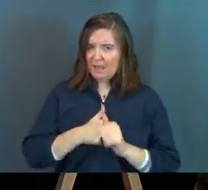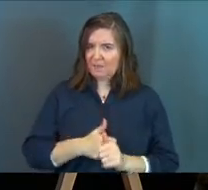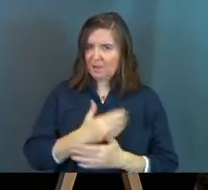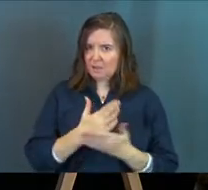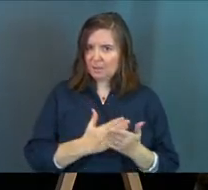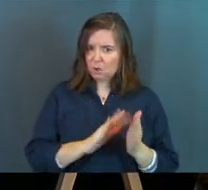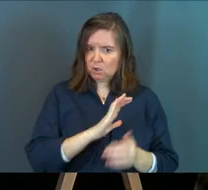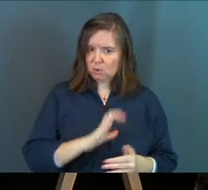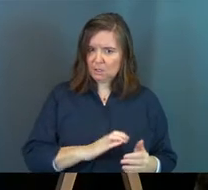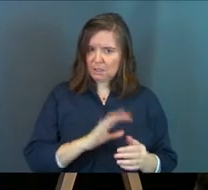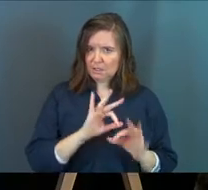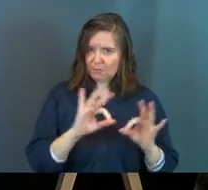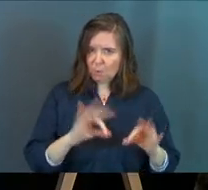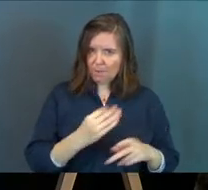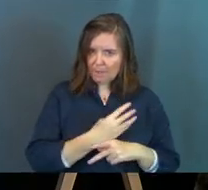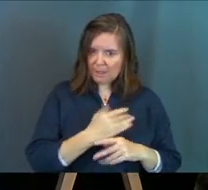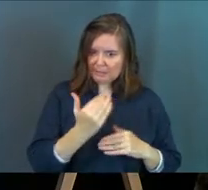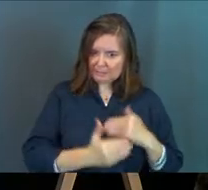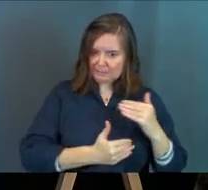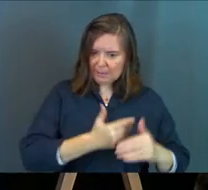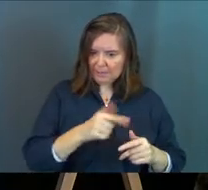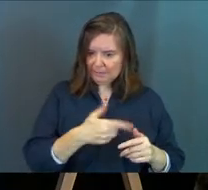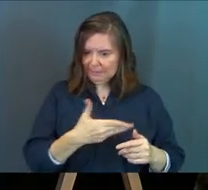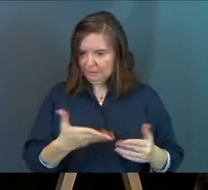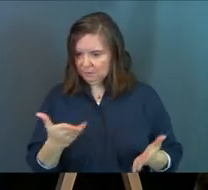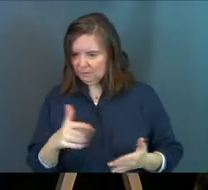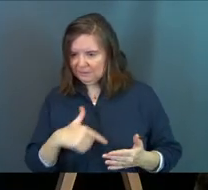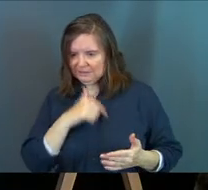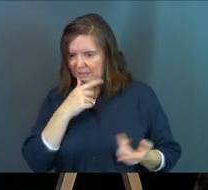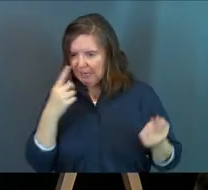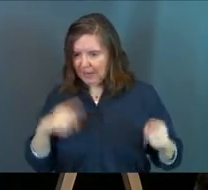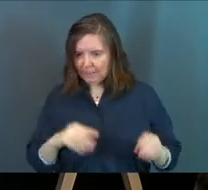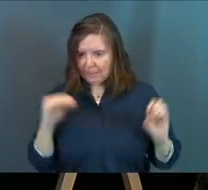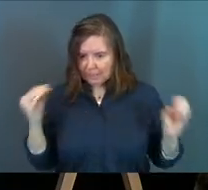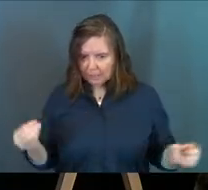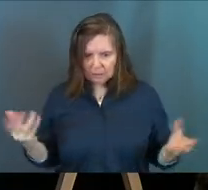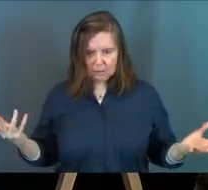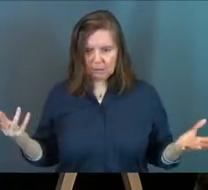these parts of the Christian formula and these steps, and then this thing over here didn't happen.